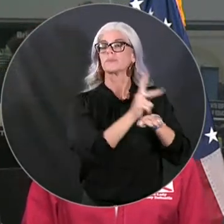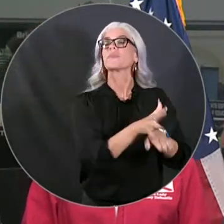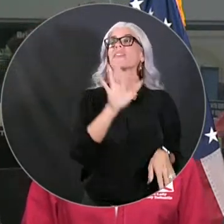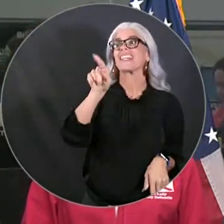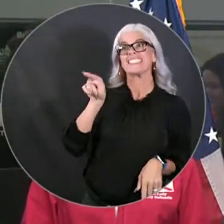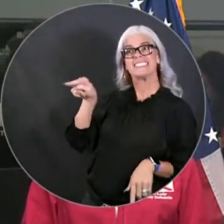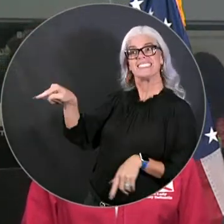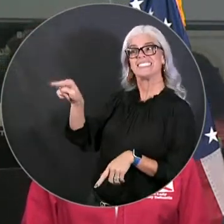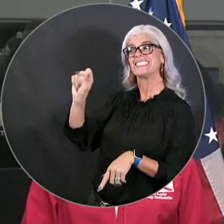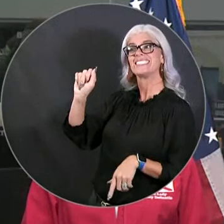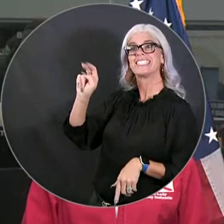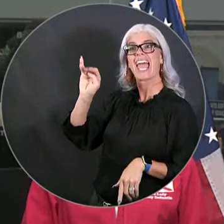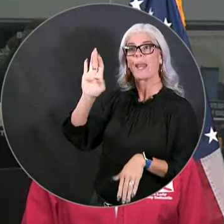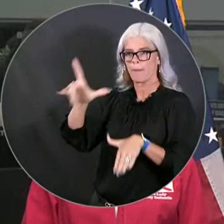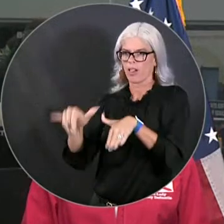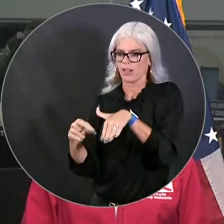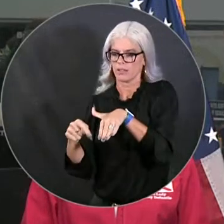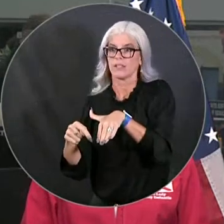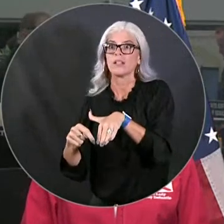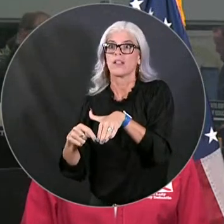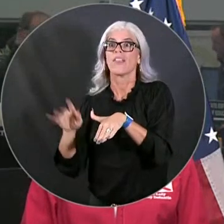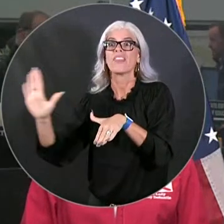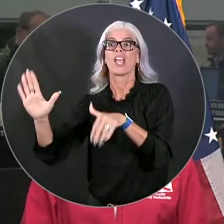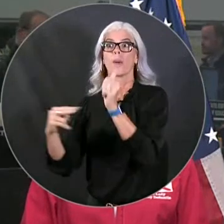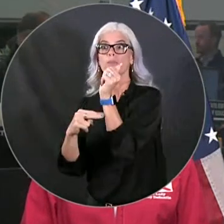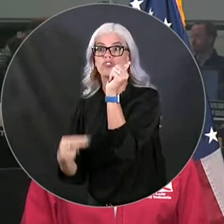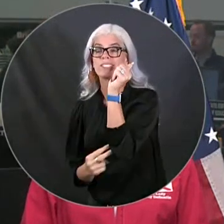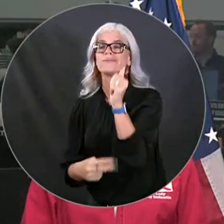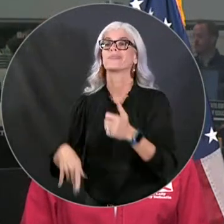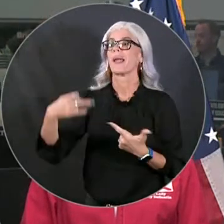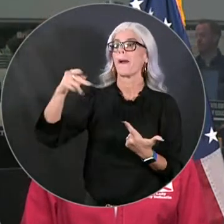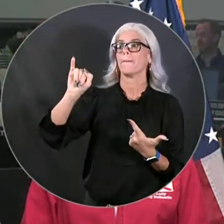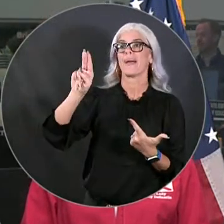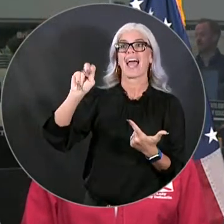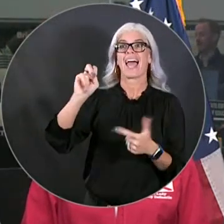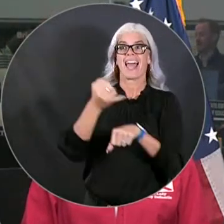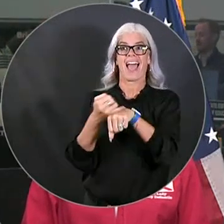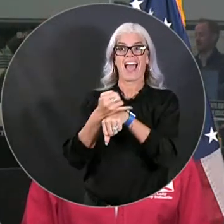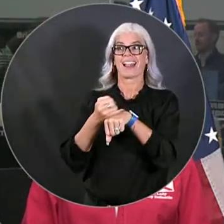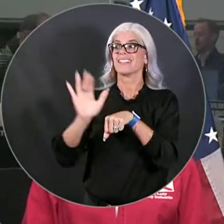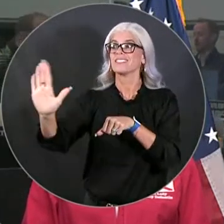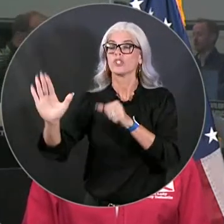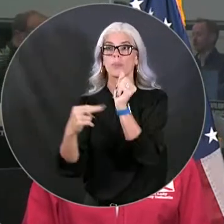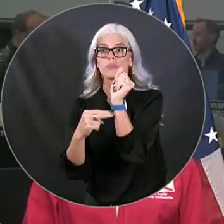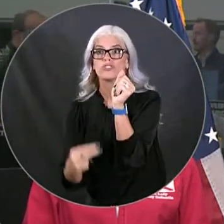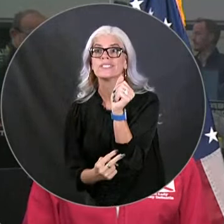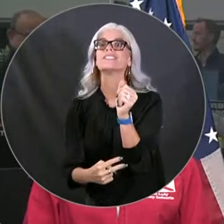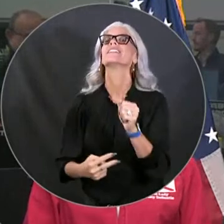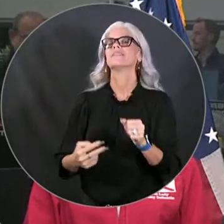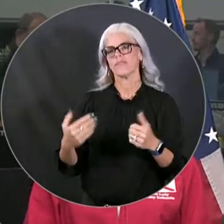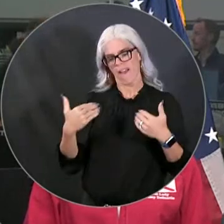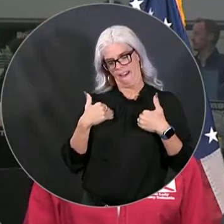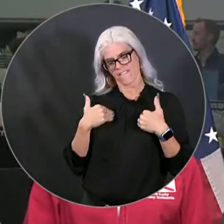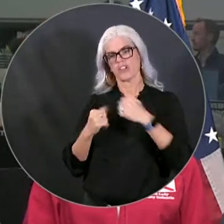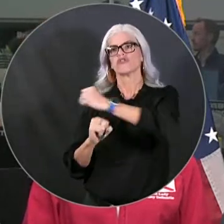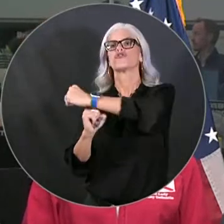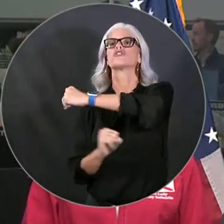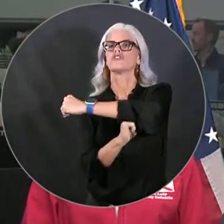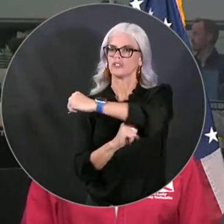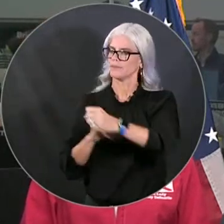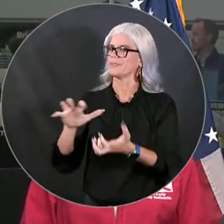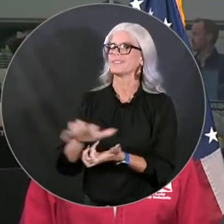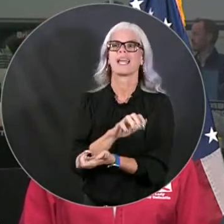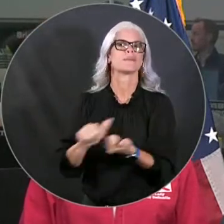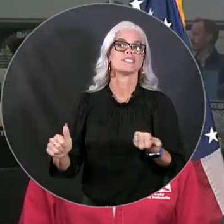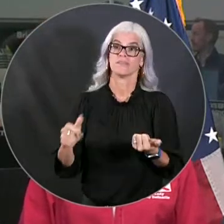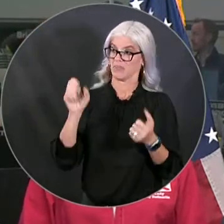Those two are not passable, and they are going to require structural rebuilds. Right now, if